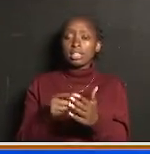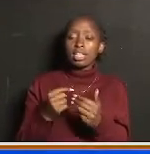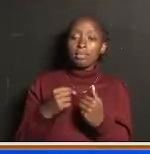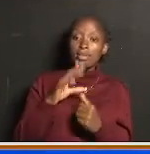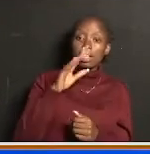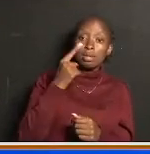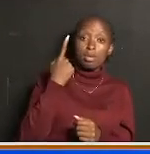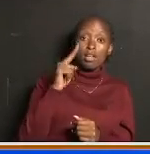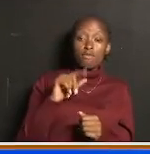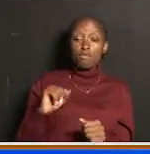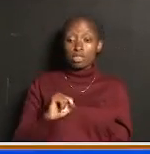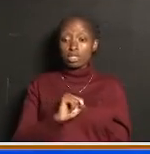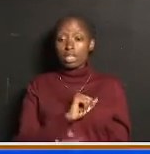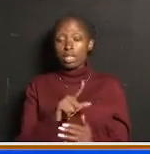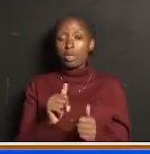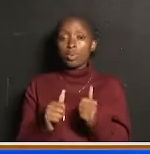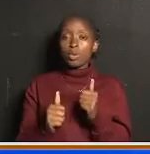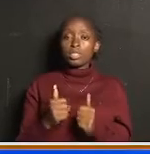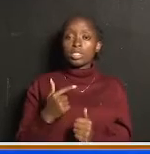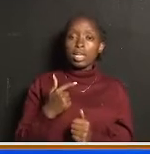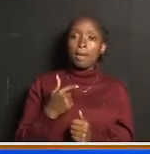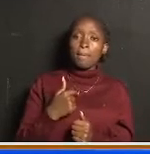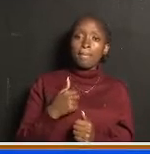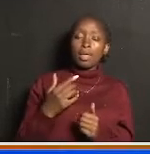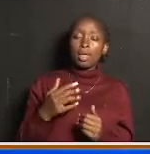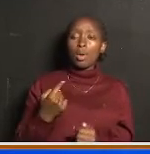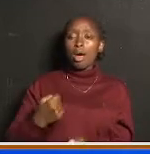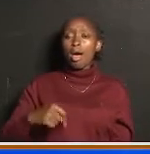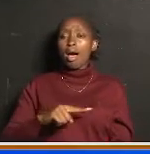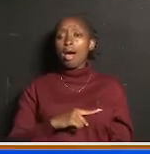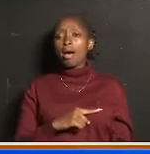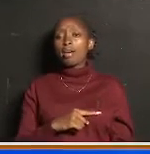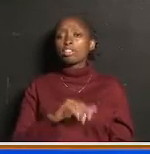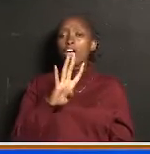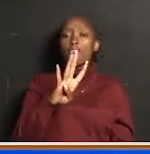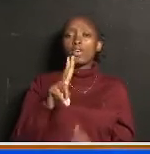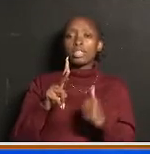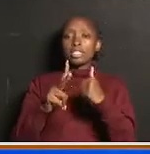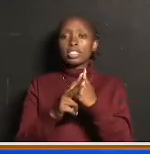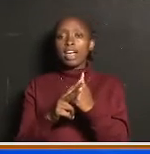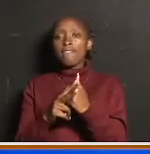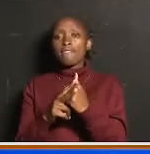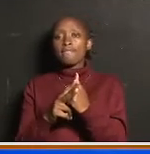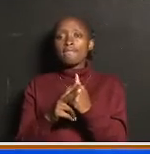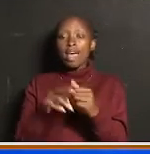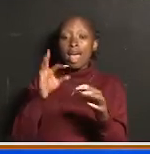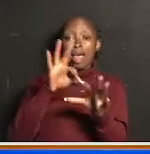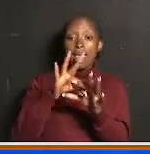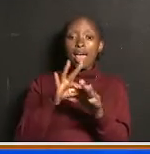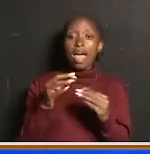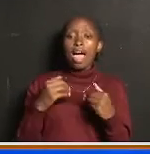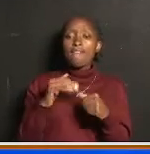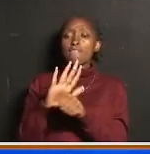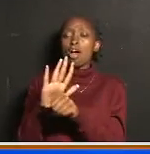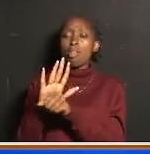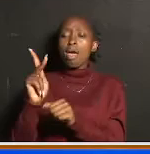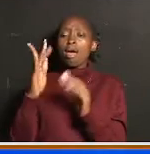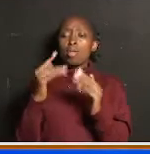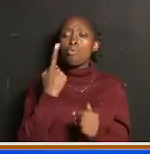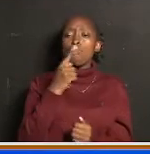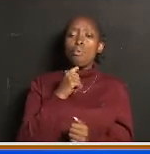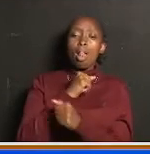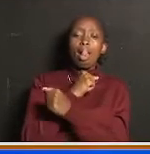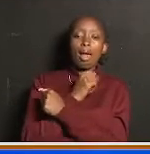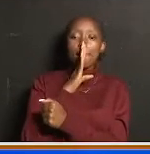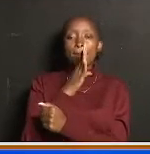in, we are only 47 elected and 20 nominated. There are millions of Kenyans who would love to be here today. Because of this